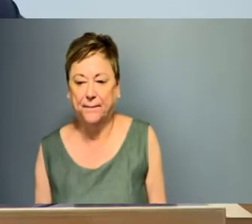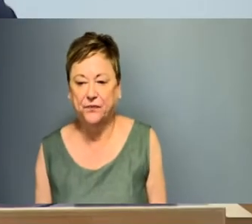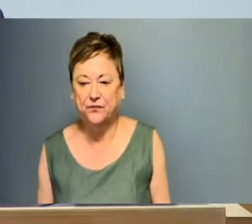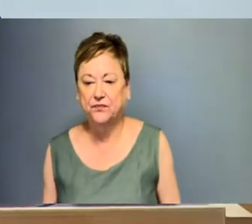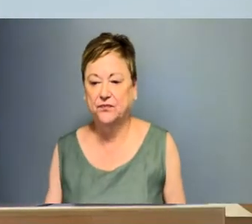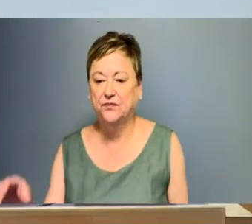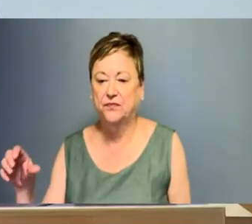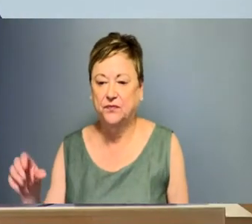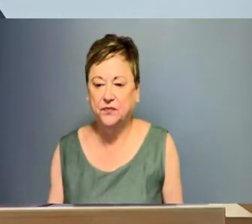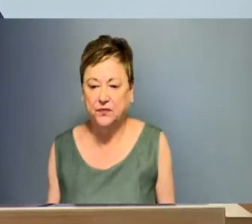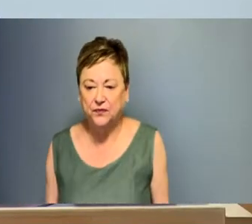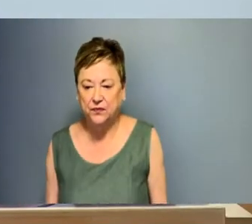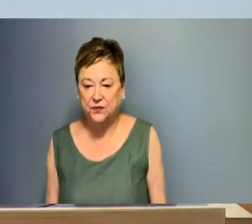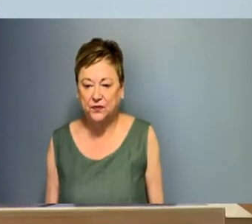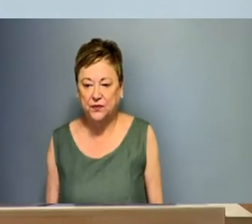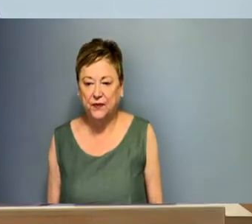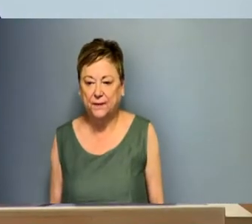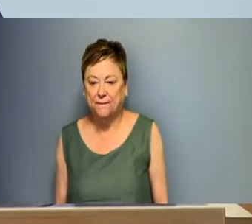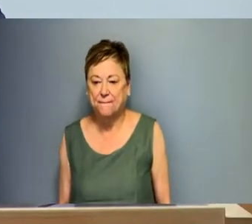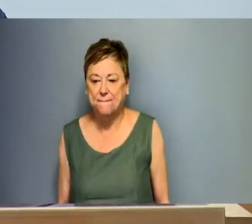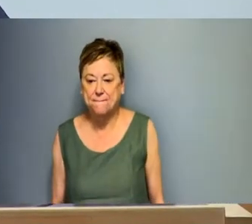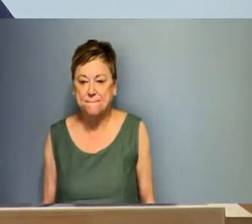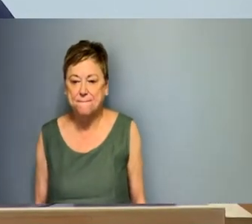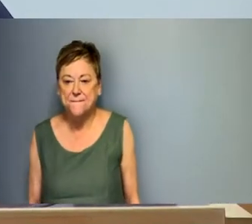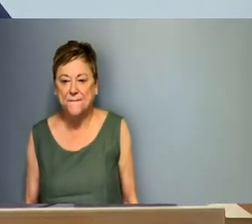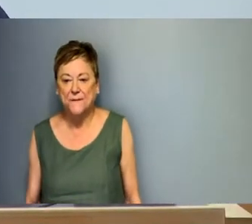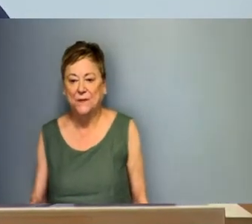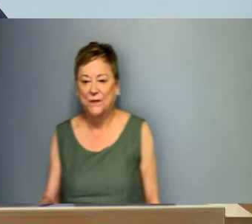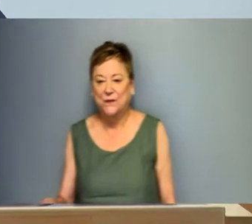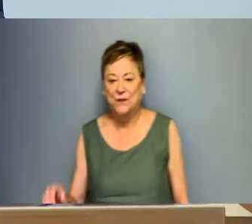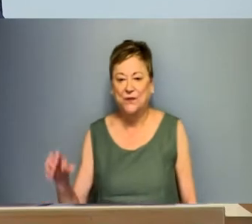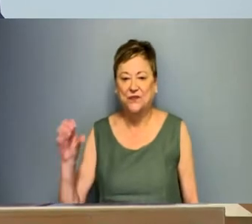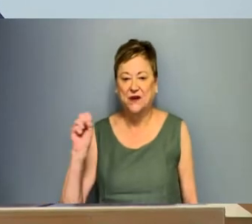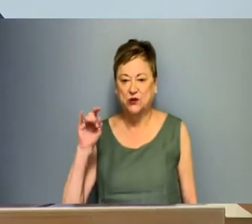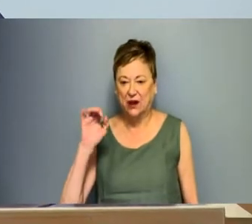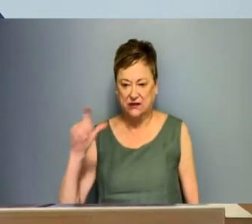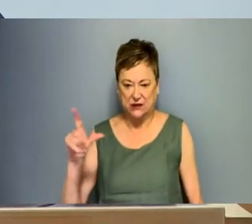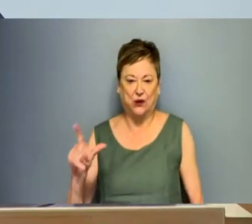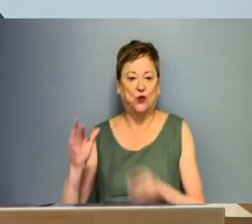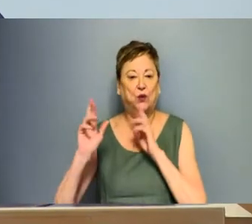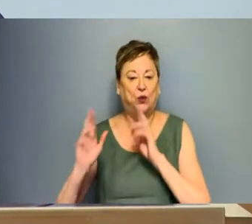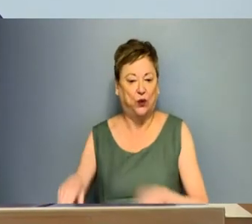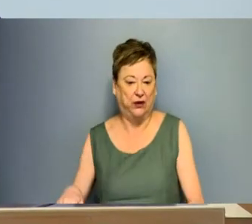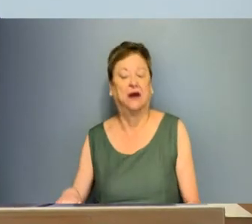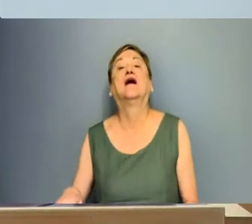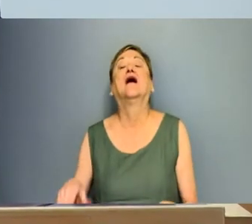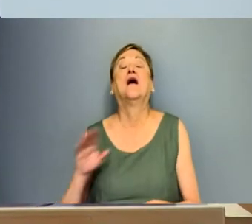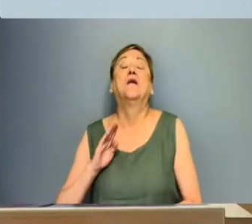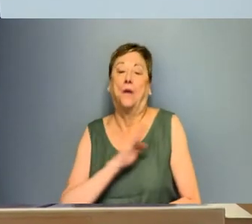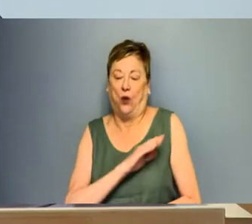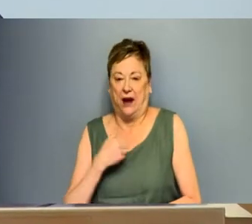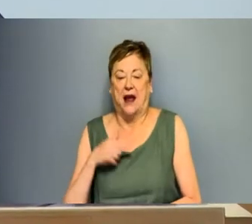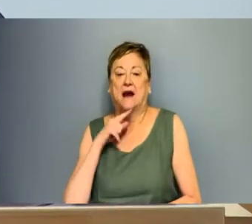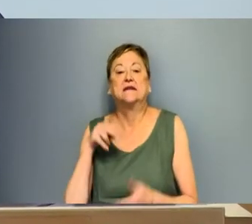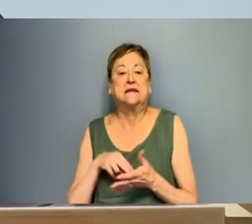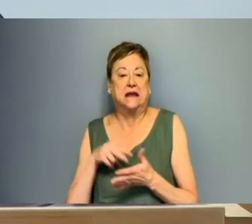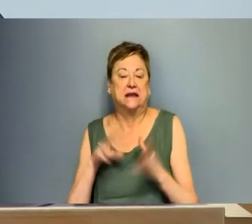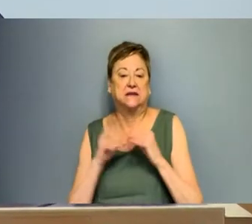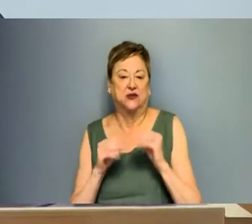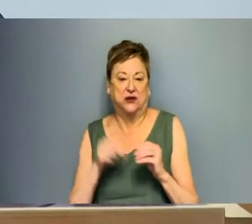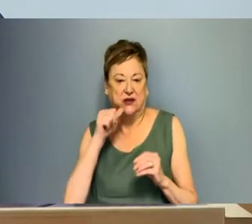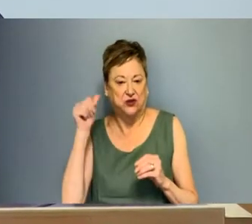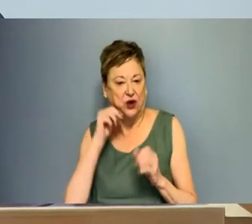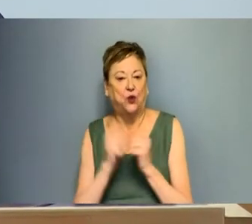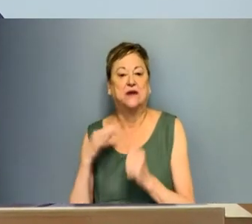thank you, Maureen, and congrats to Liz. I'll begin by noting that the board had its standing executive session yesterday. They conducted that with staff and